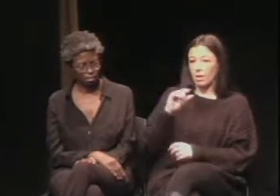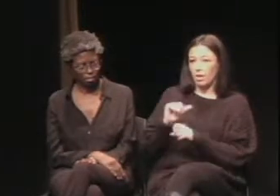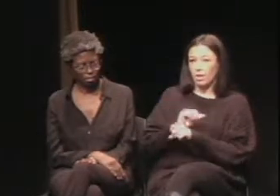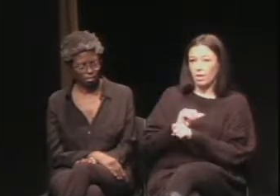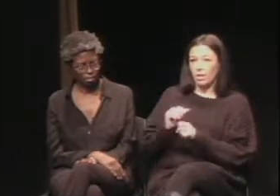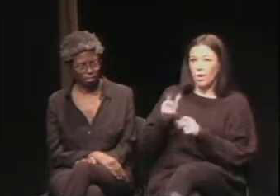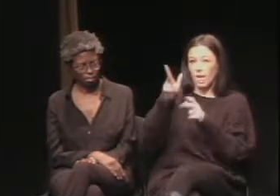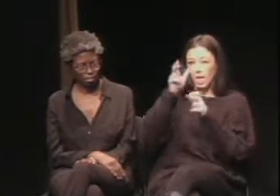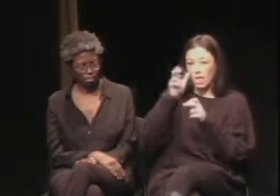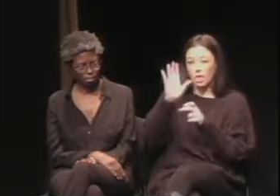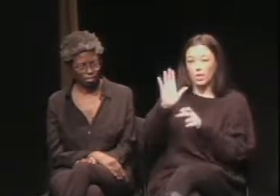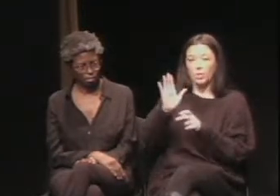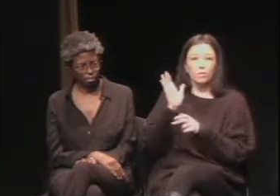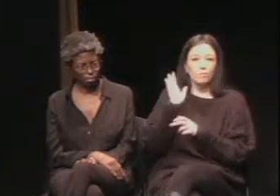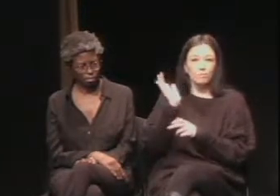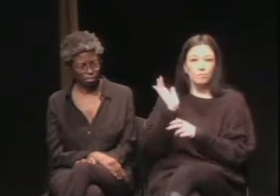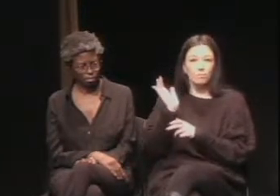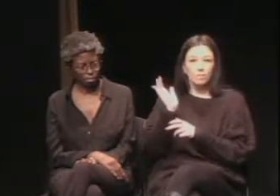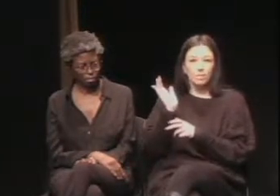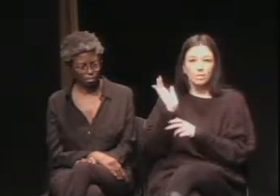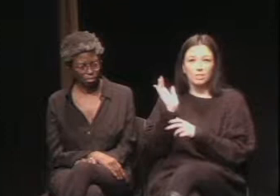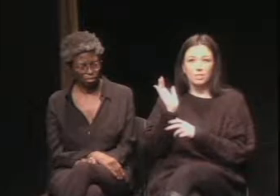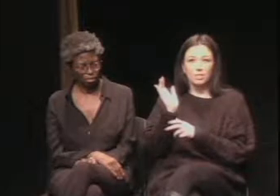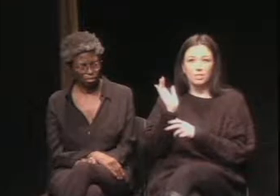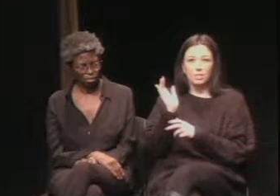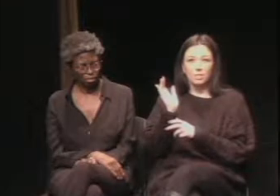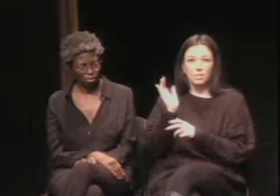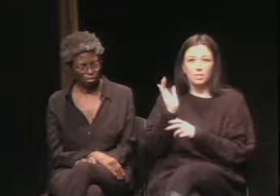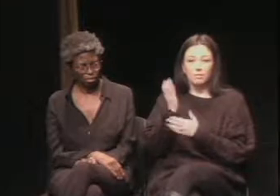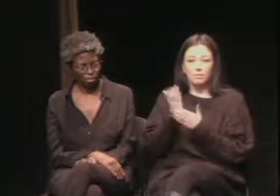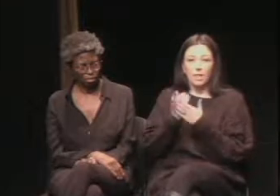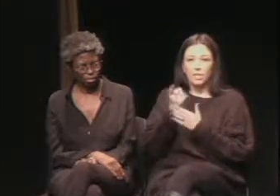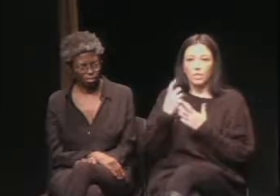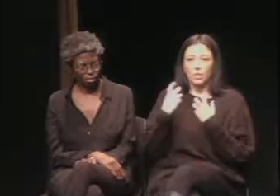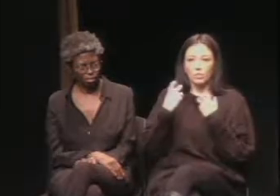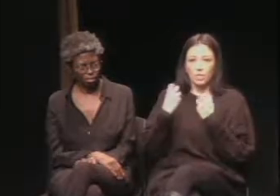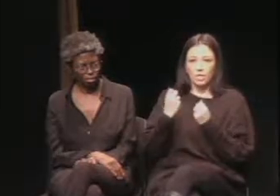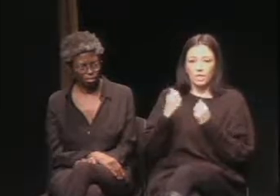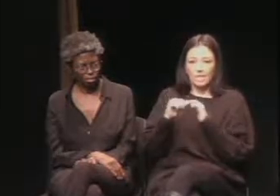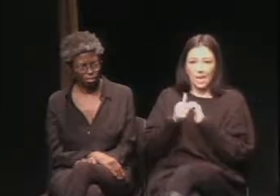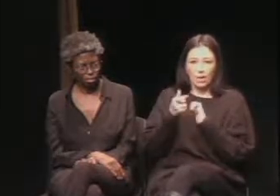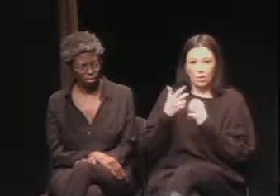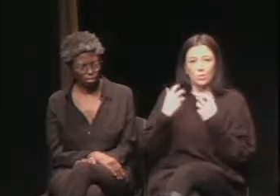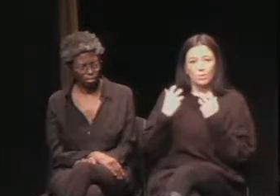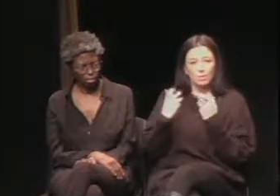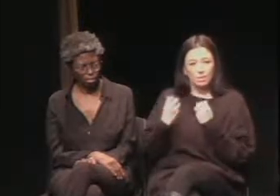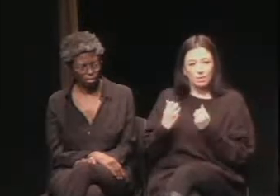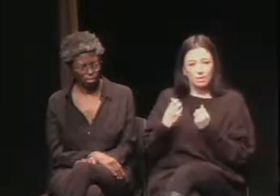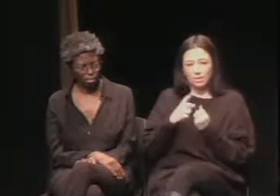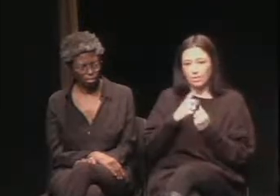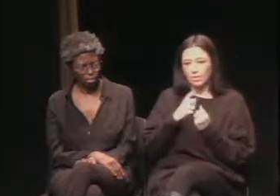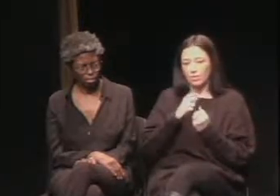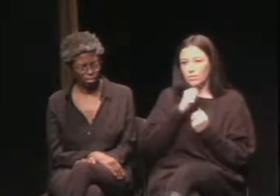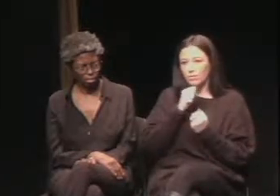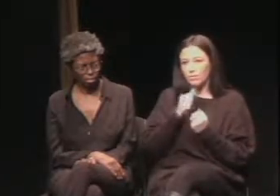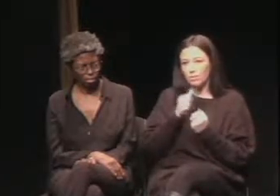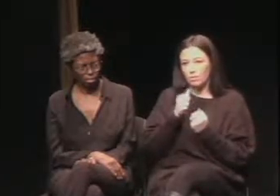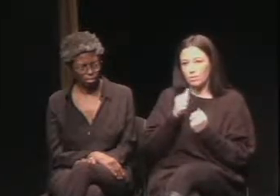to hear what you had to say. The fact that you've healed the way that you have, and you don't